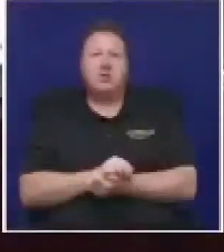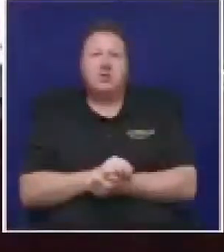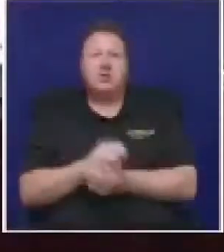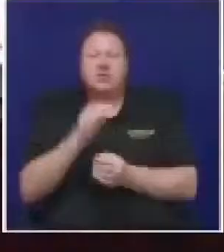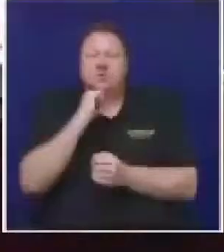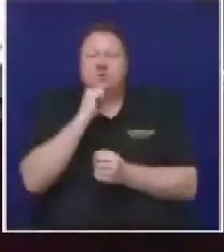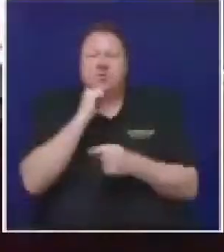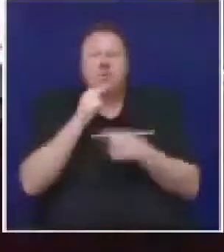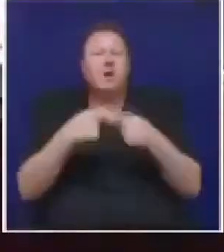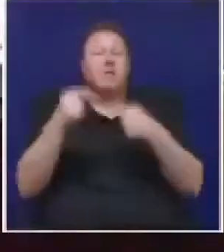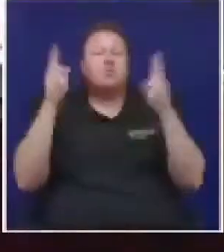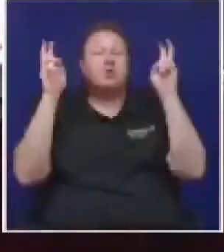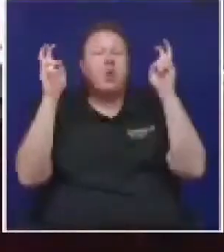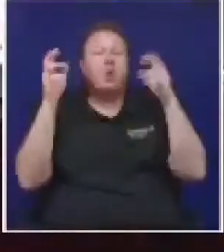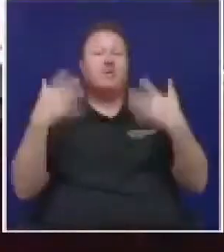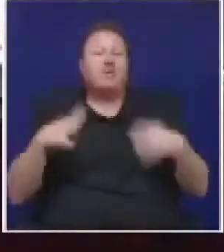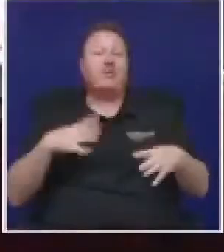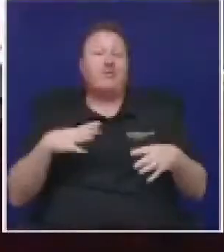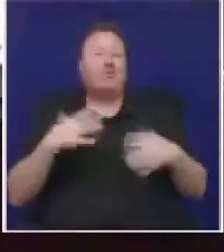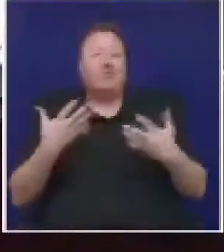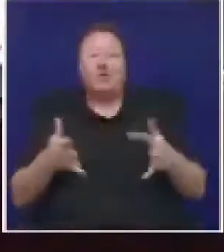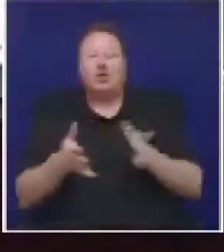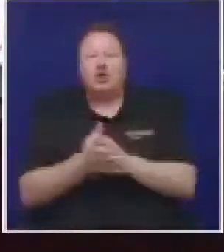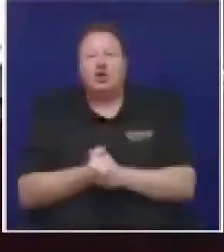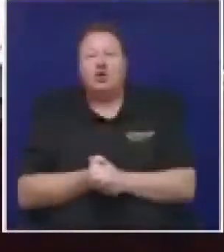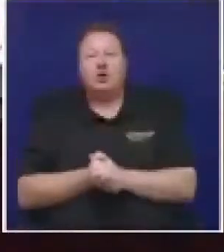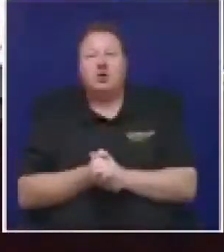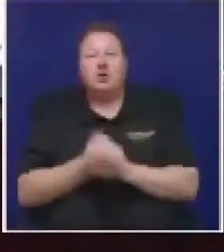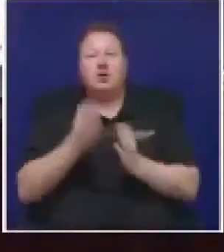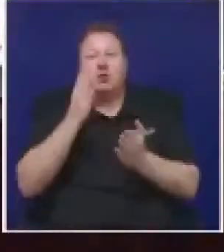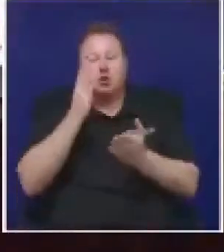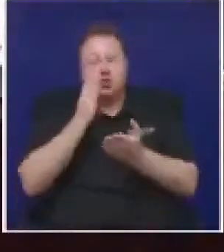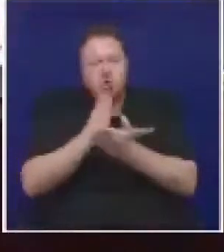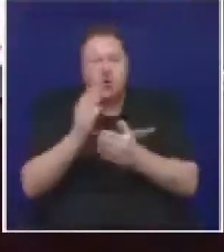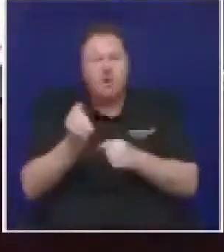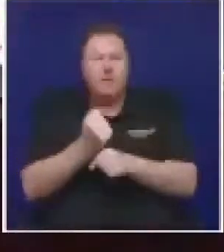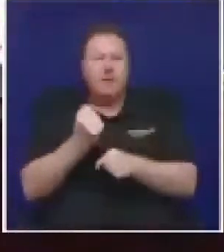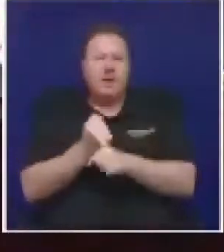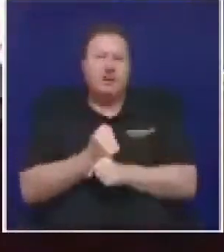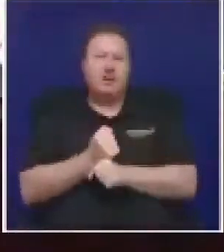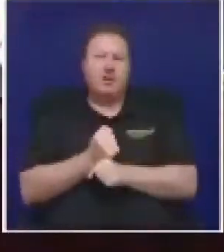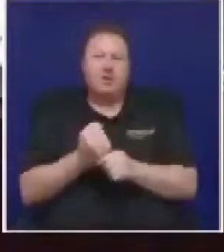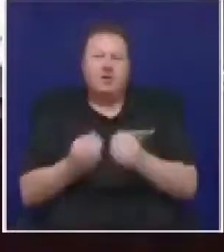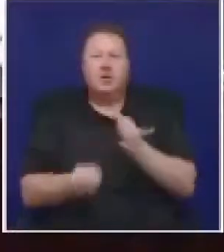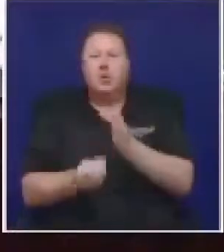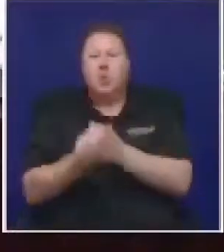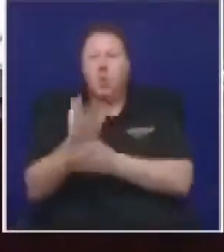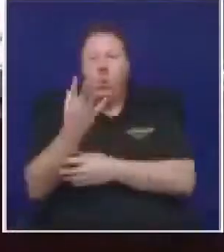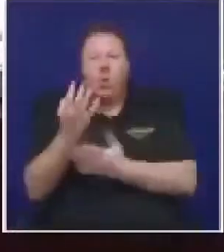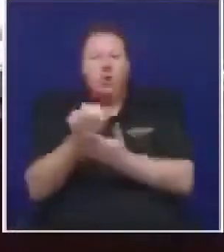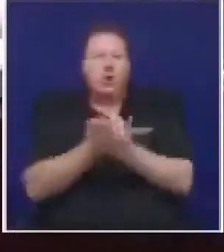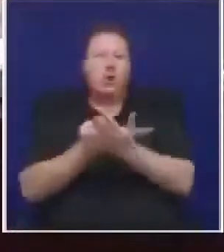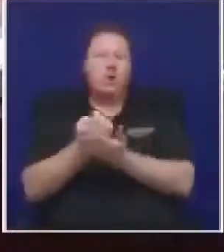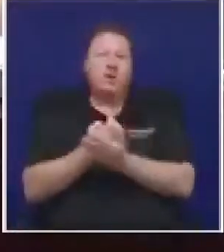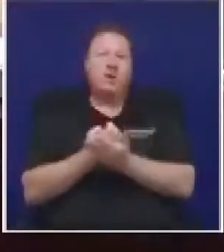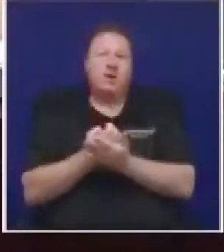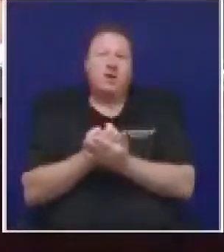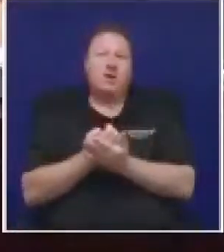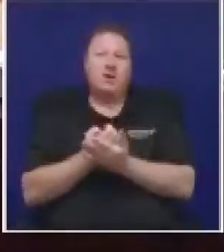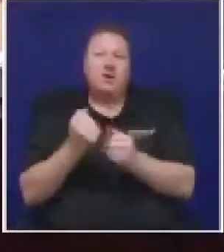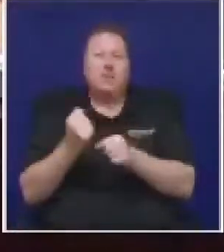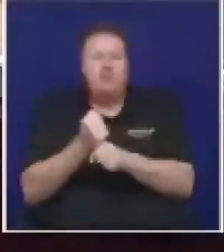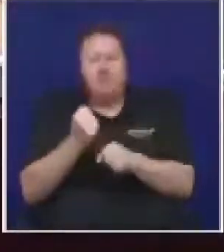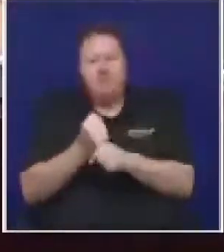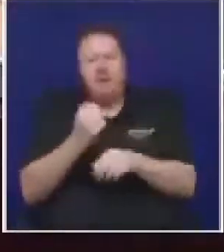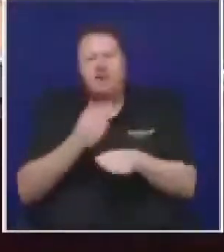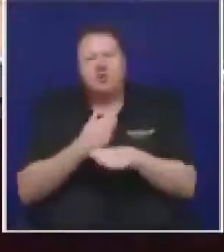slogan. So we are busy ensuring that we grow the economy and we create